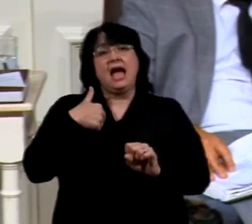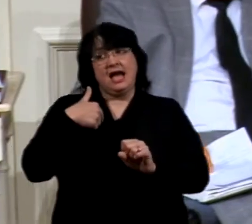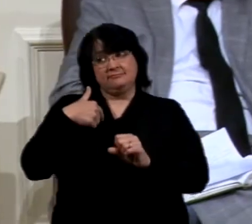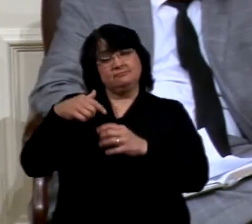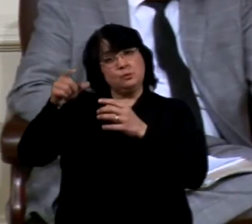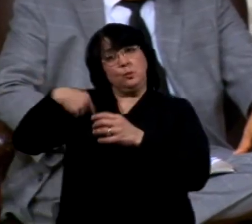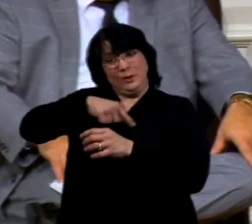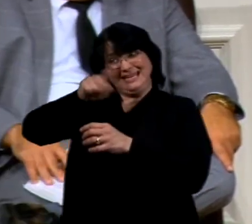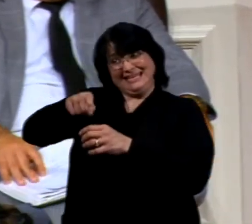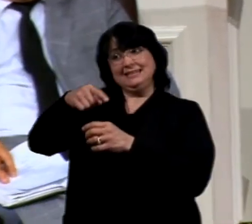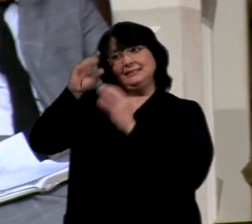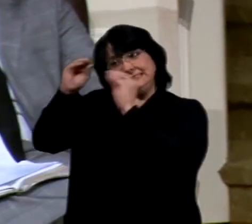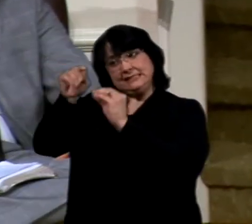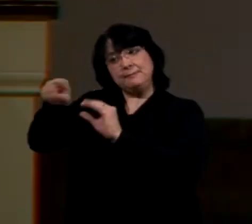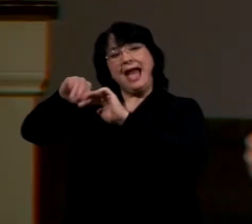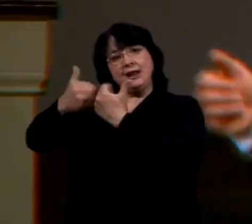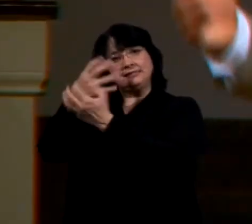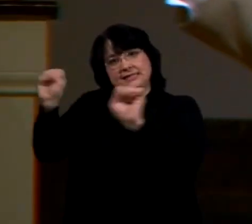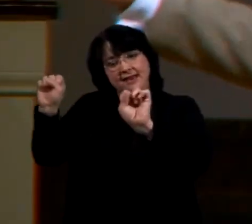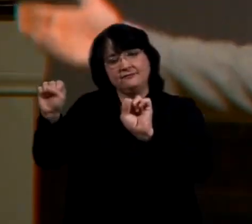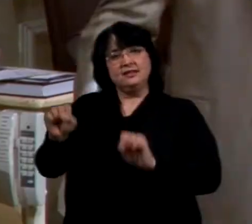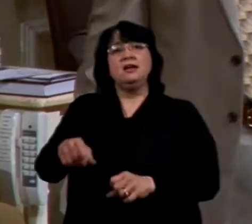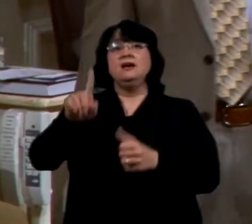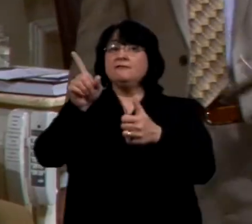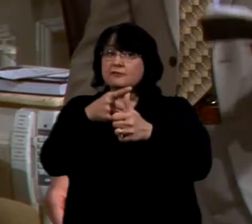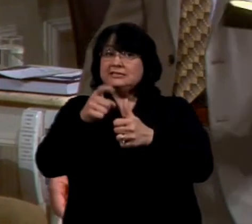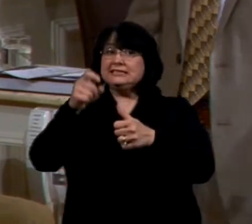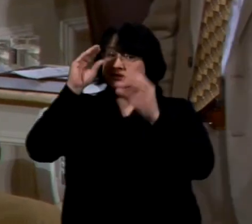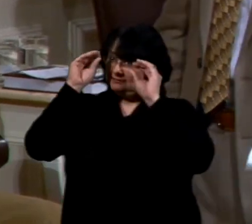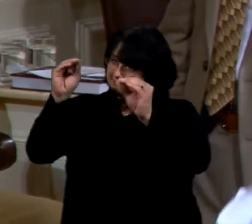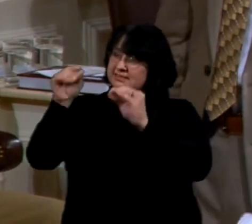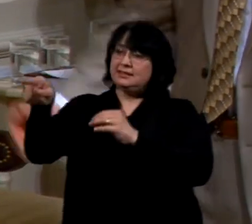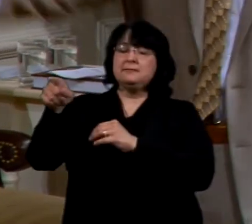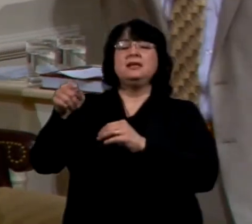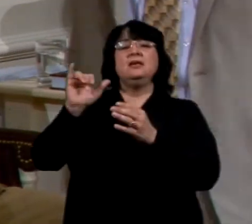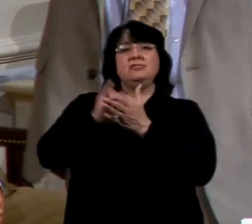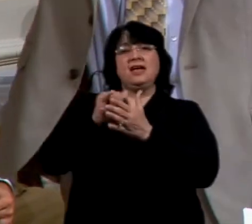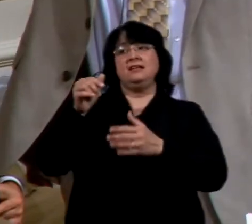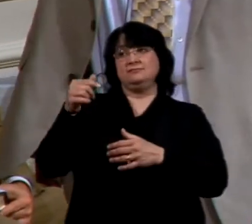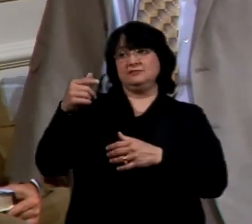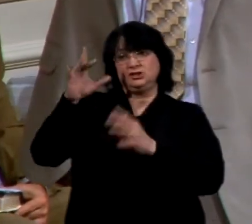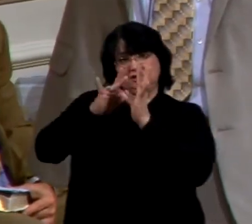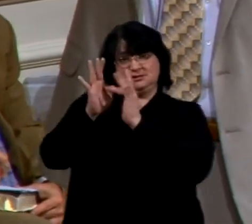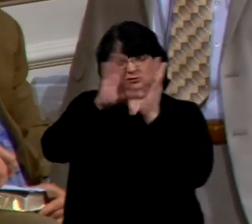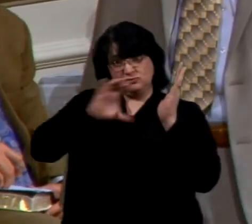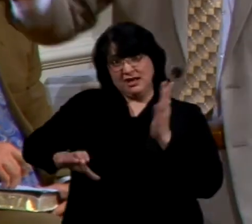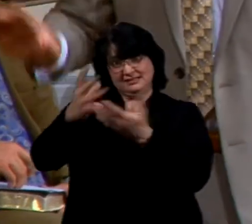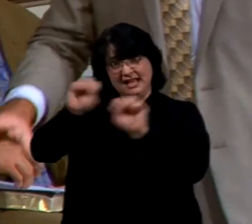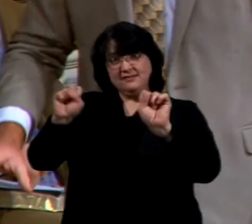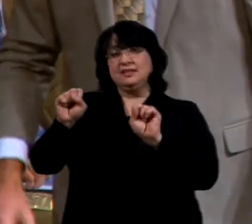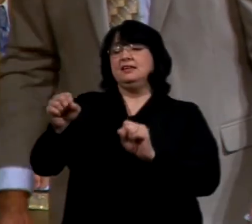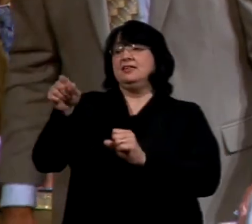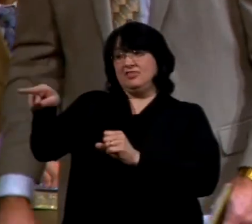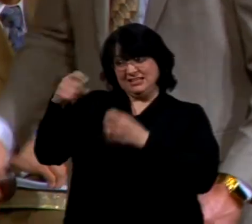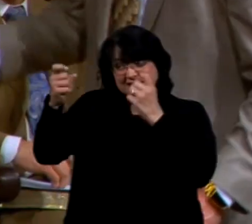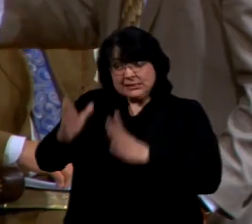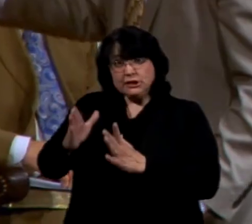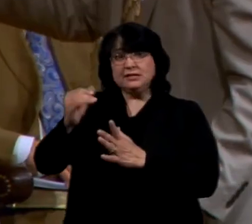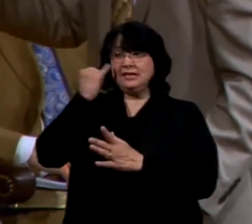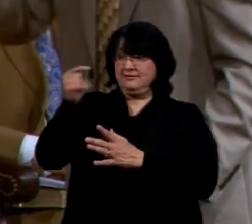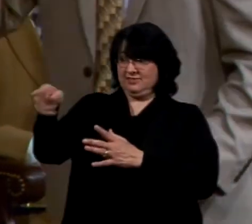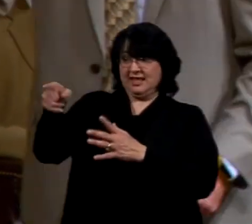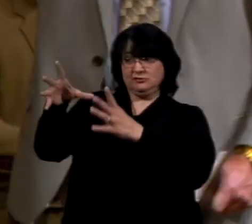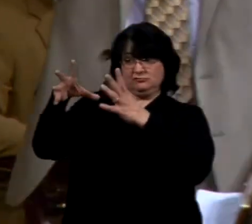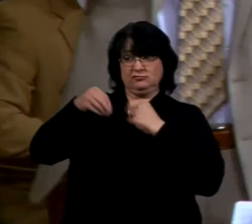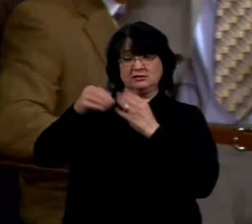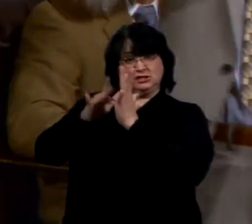saved. What do they got to know to get saved? That Jesus Christ is a Savior, that they're a sinner, and that if they'll trust in the atoning work of Christ, He'll save them. And ain't it a